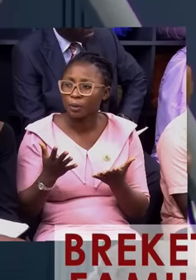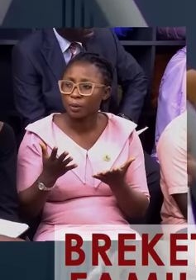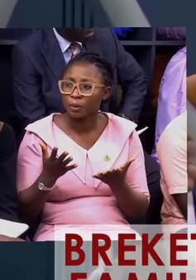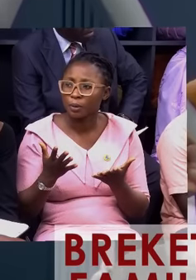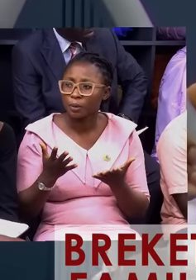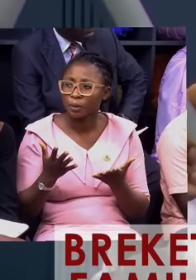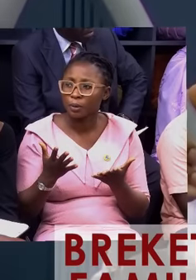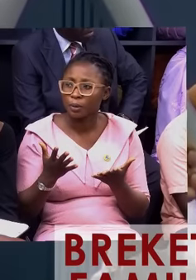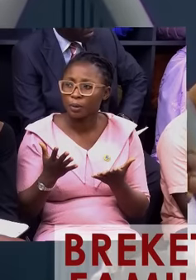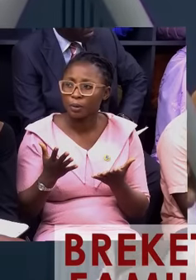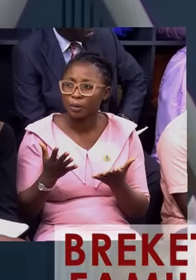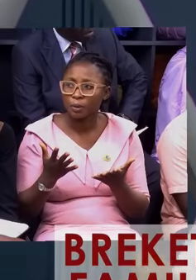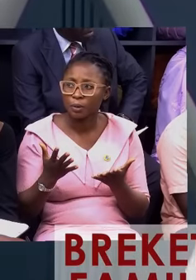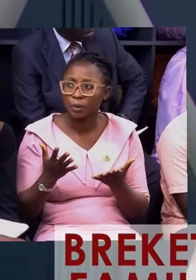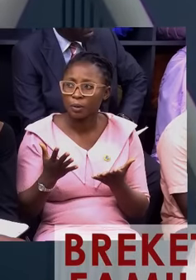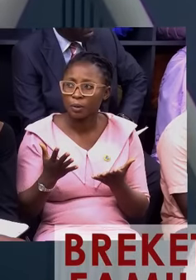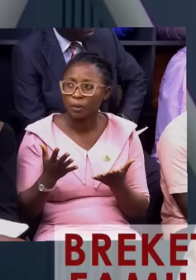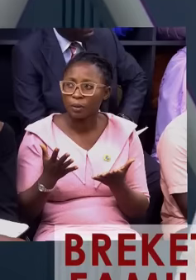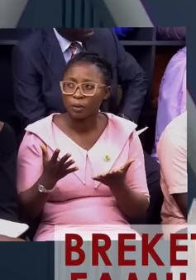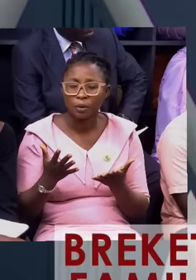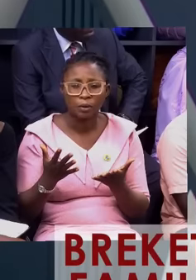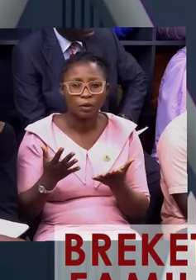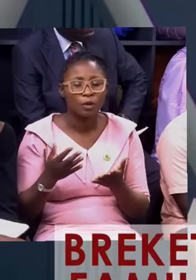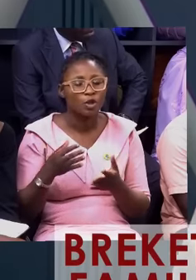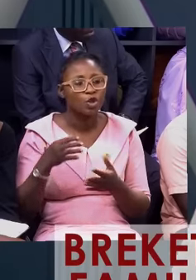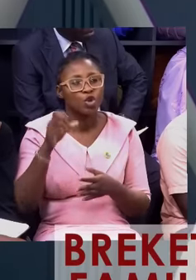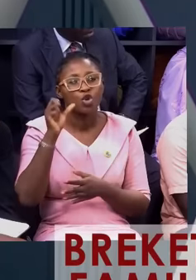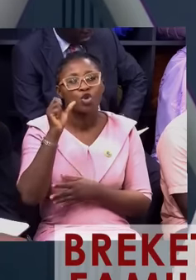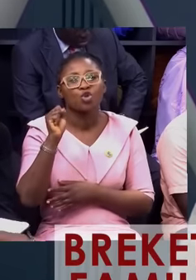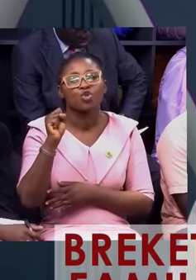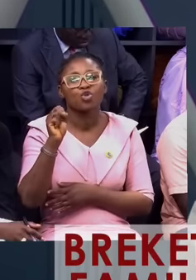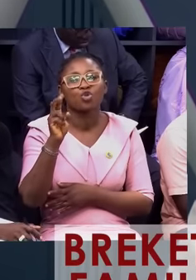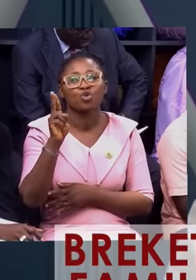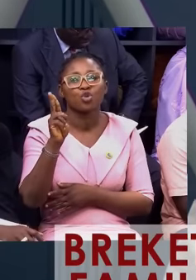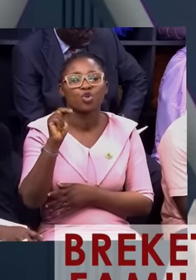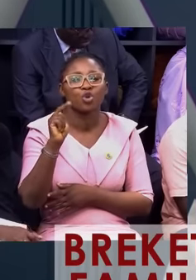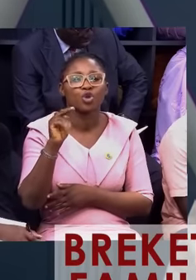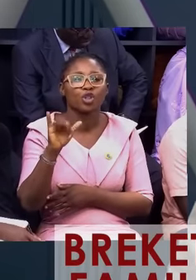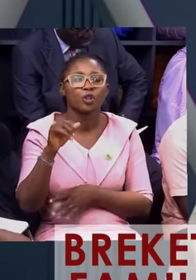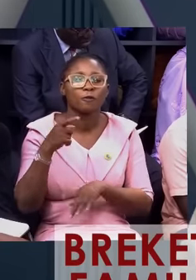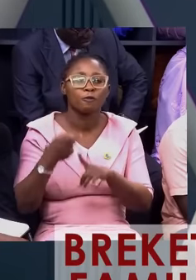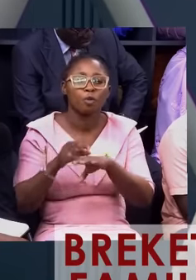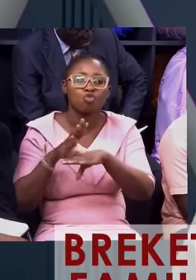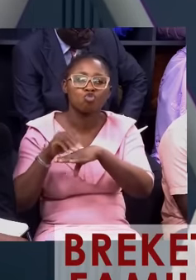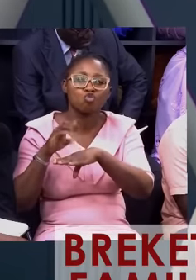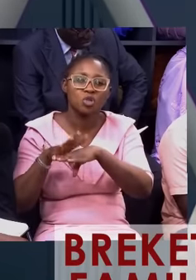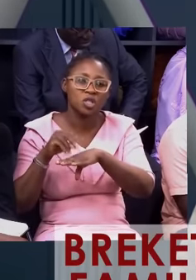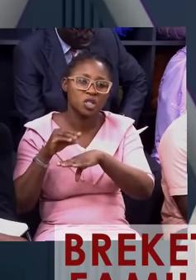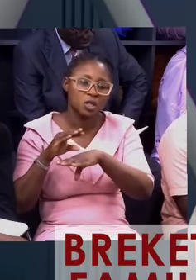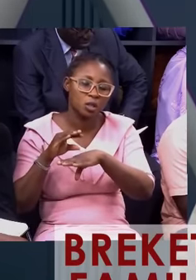yes swed from Sweden